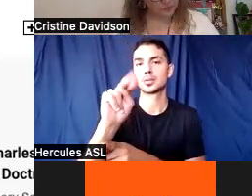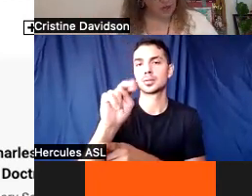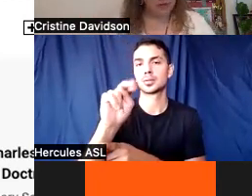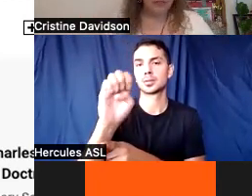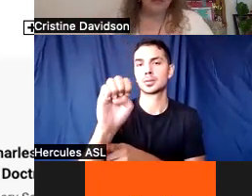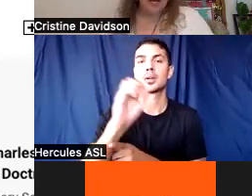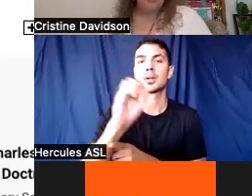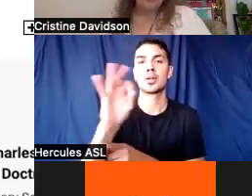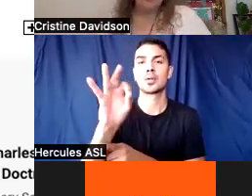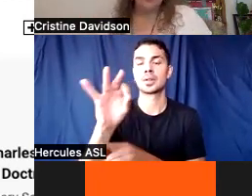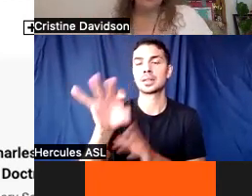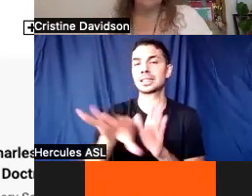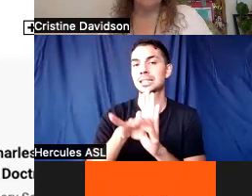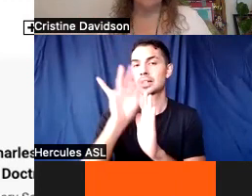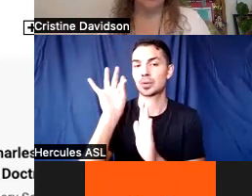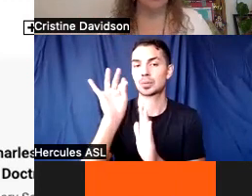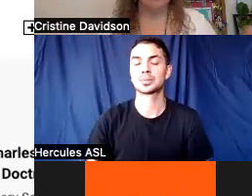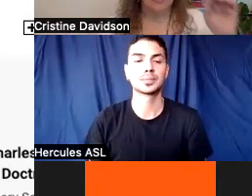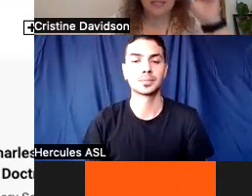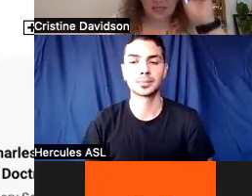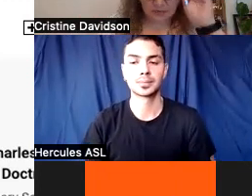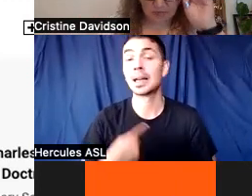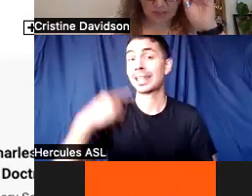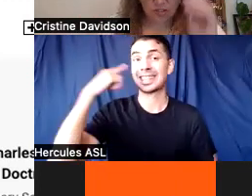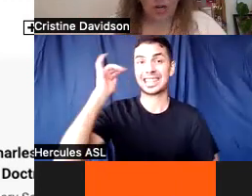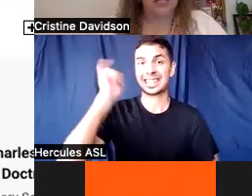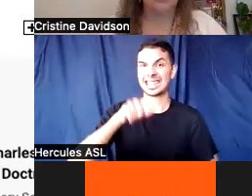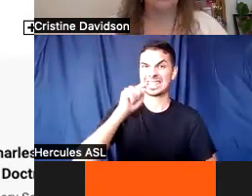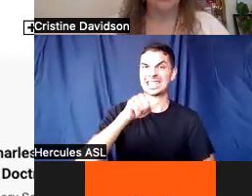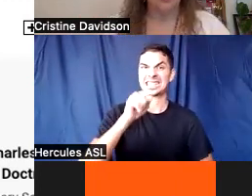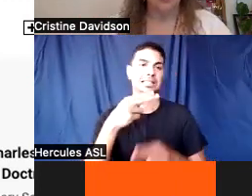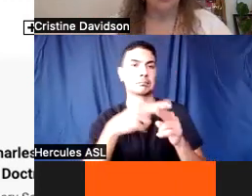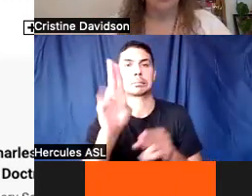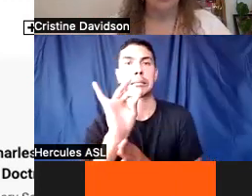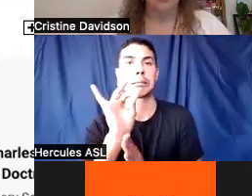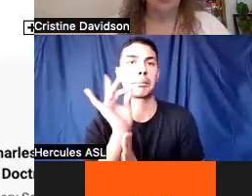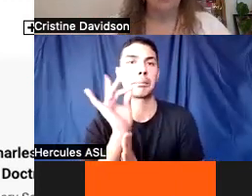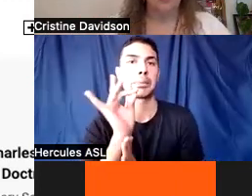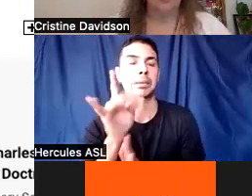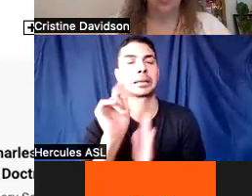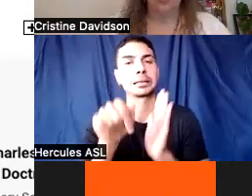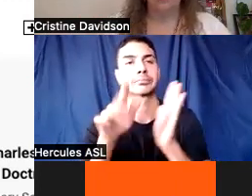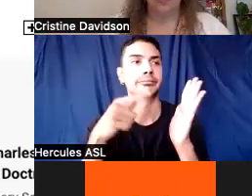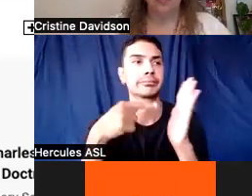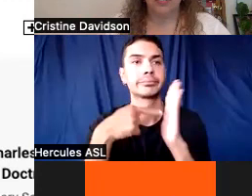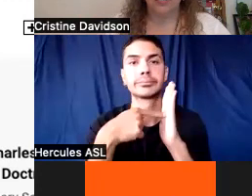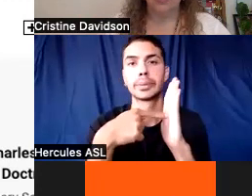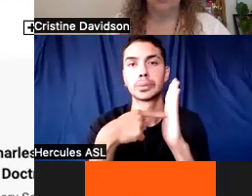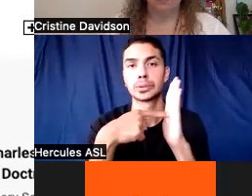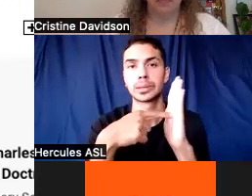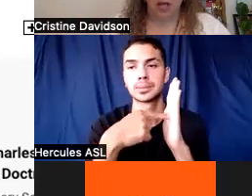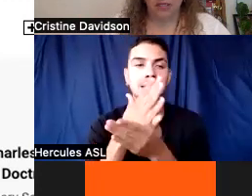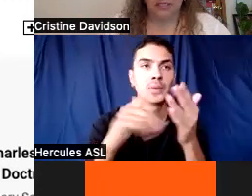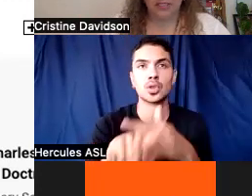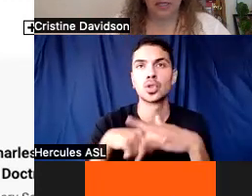So I think that this little 8 minutes kind of demonstrates kind of the start of